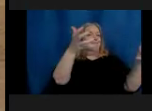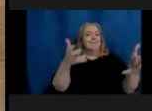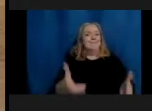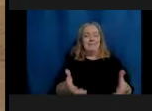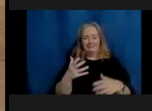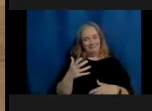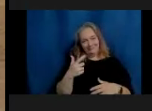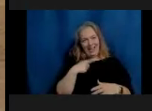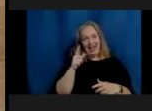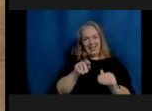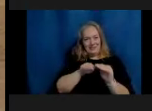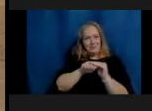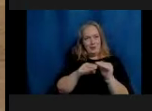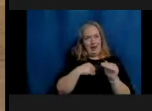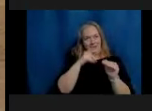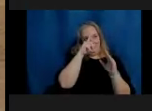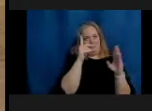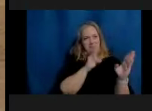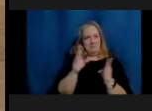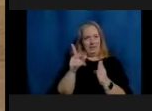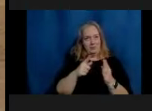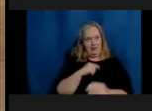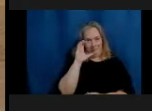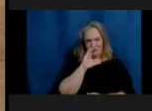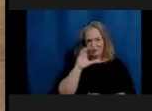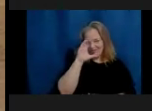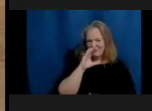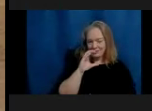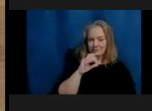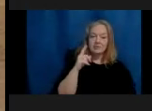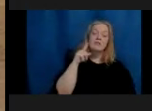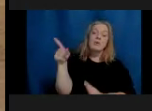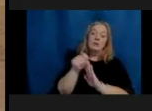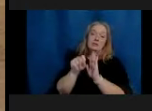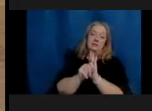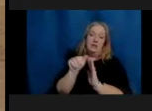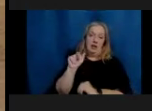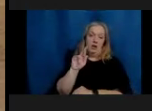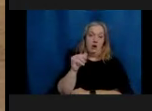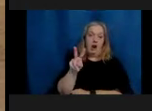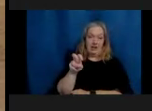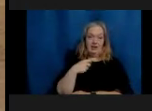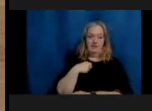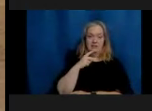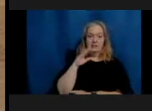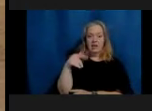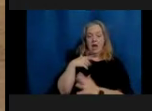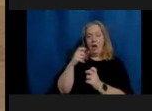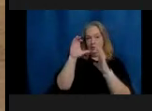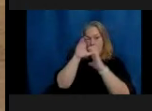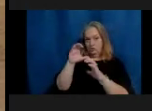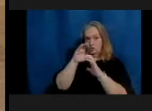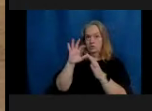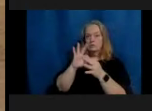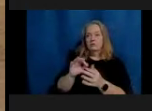had to kind of go in with an idea of what I was looking for. So in the case of the state archives, I specifically was like, okay, let me use searches that has folk